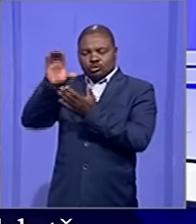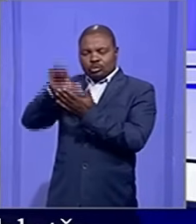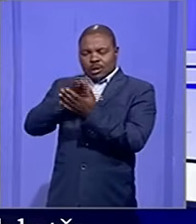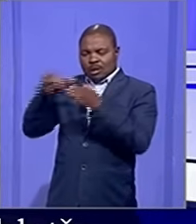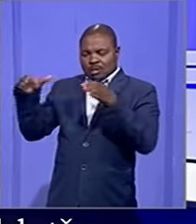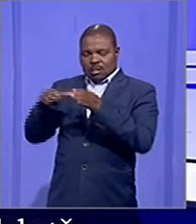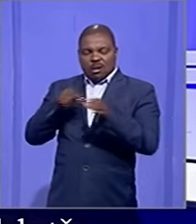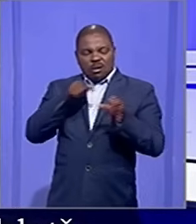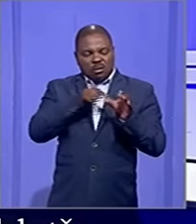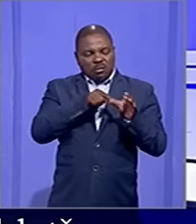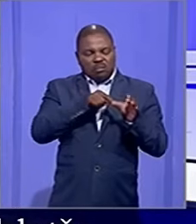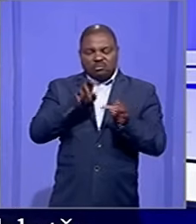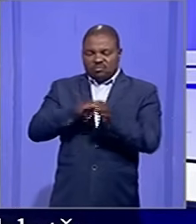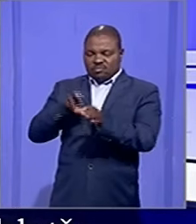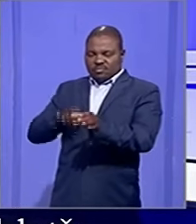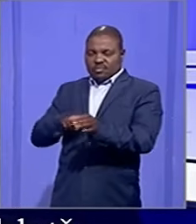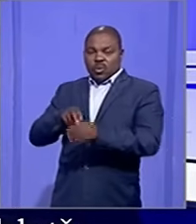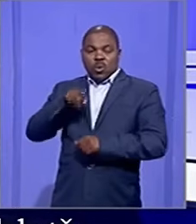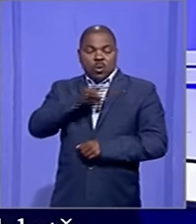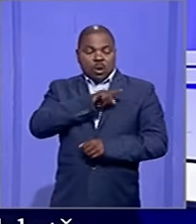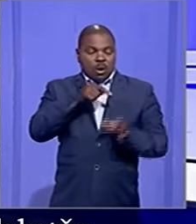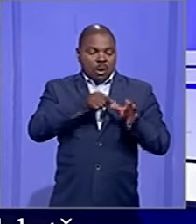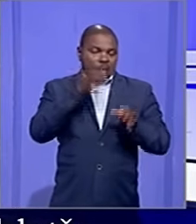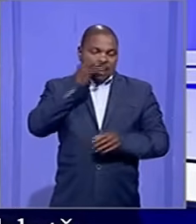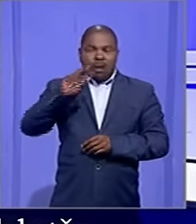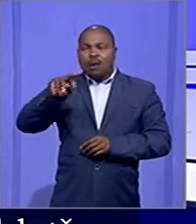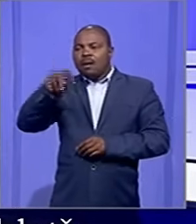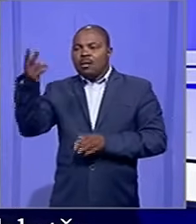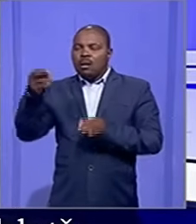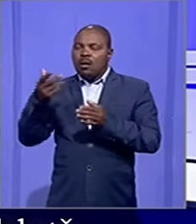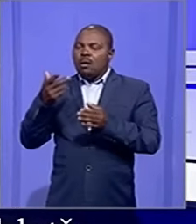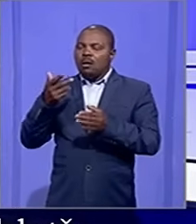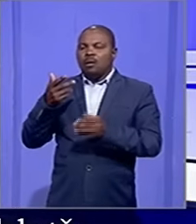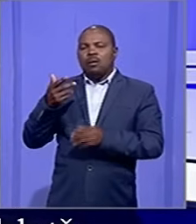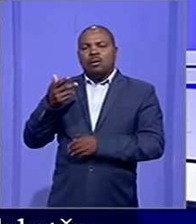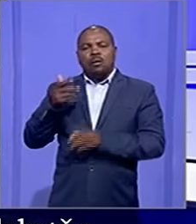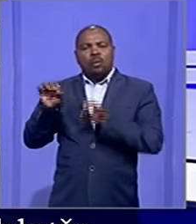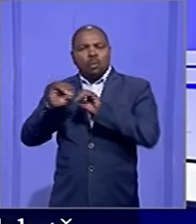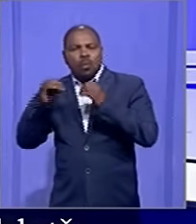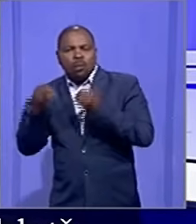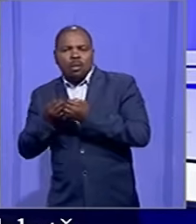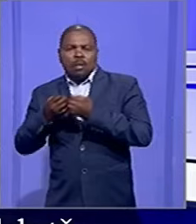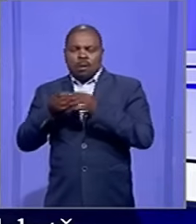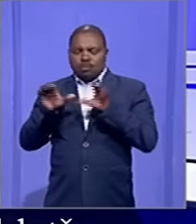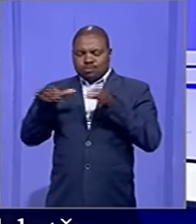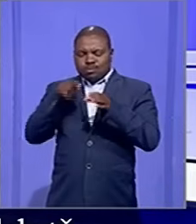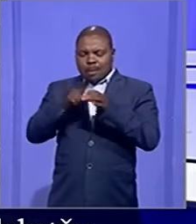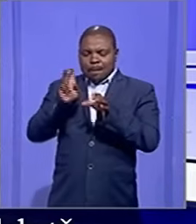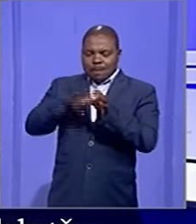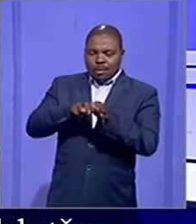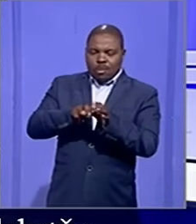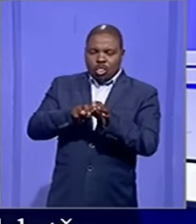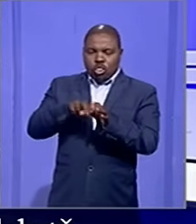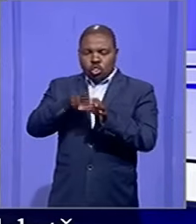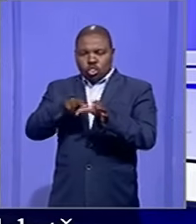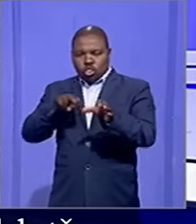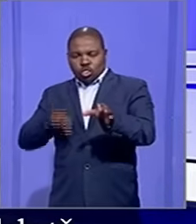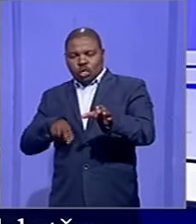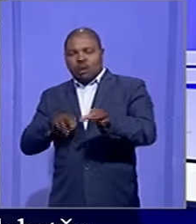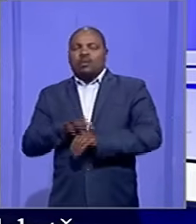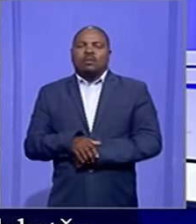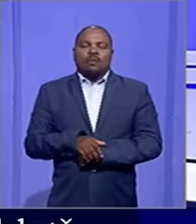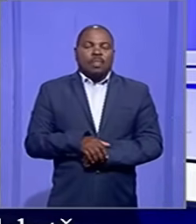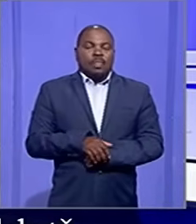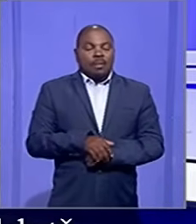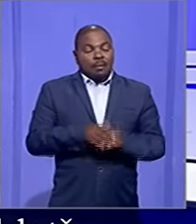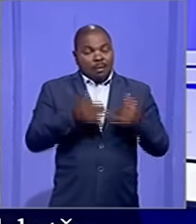ba Afrika Borwa ba ekilwe ke makgotlaganetšo a mangwe go seboka sa makgotlaganetšo goba MPC. Se tla bjalo